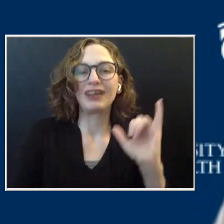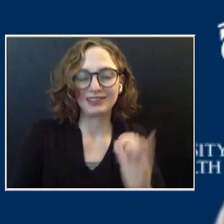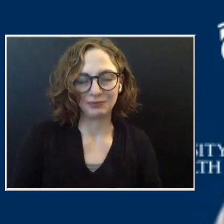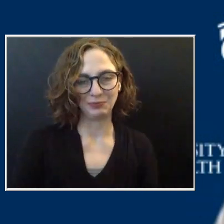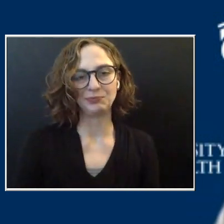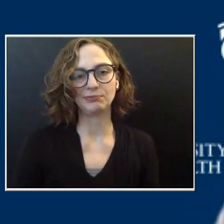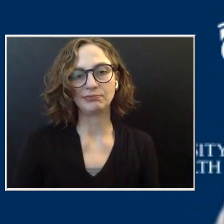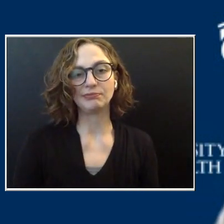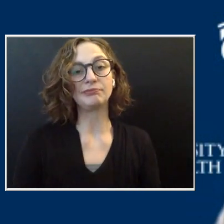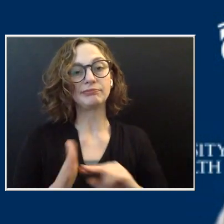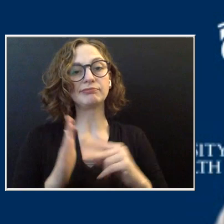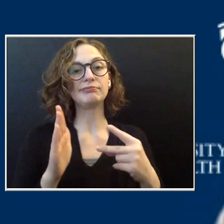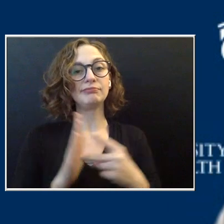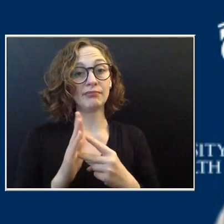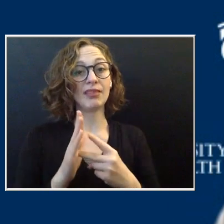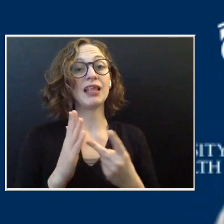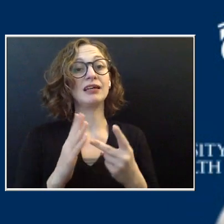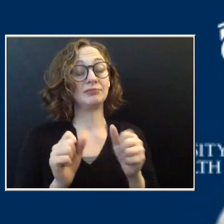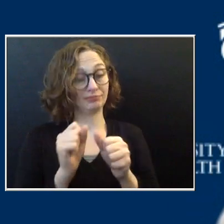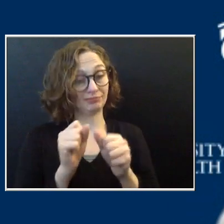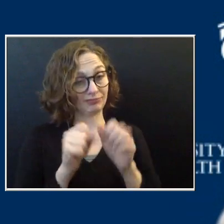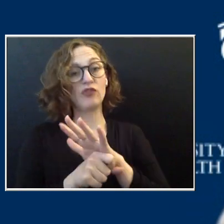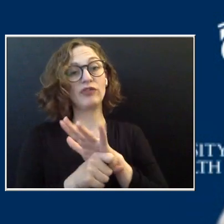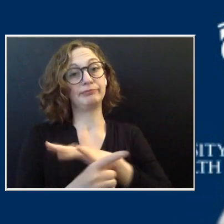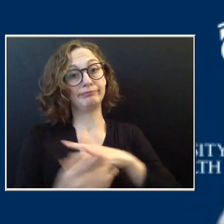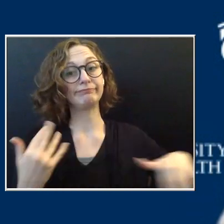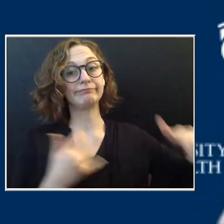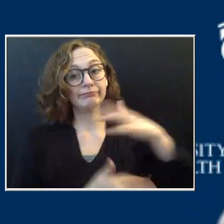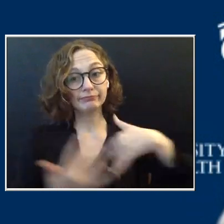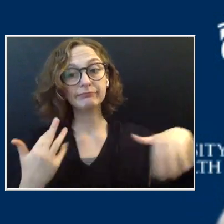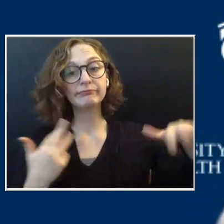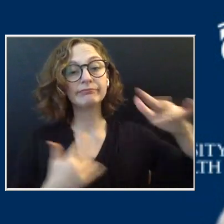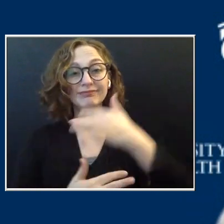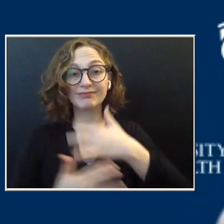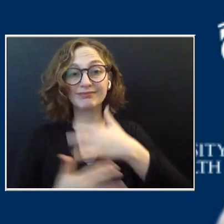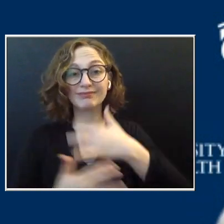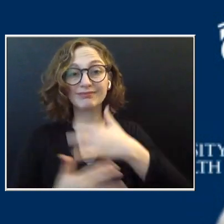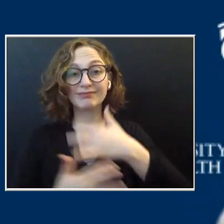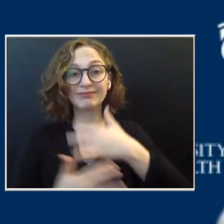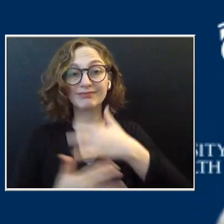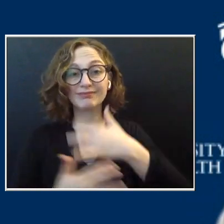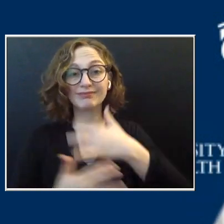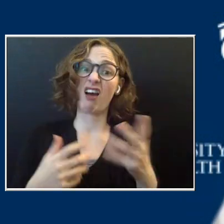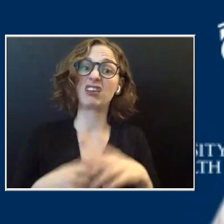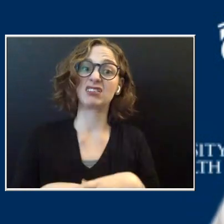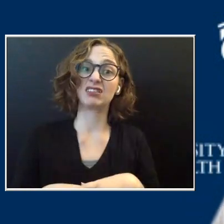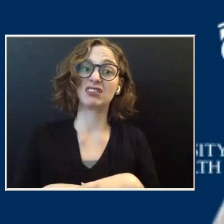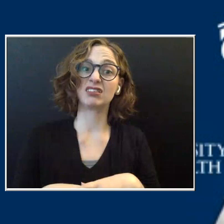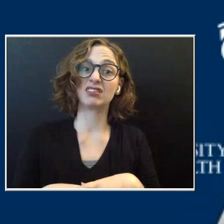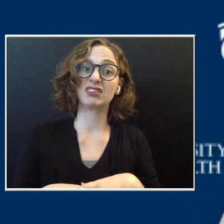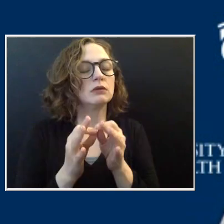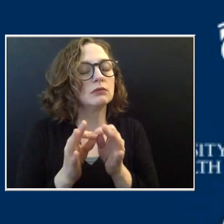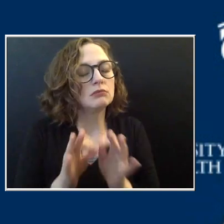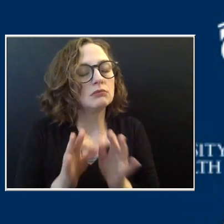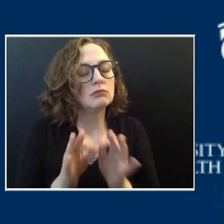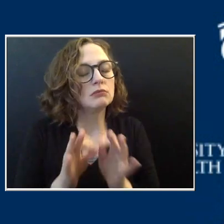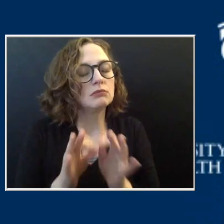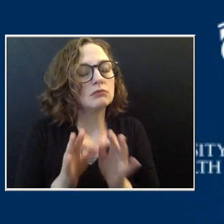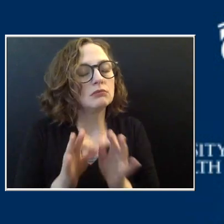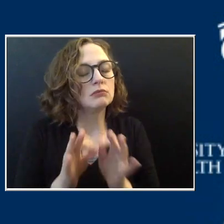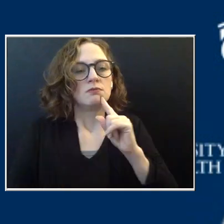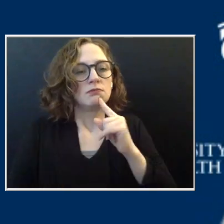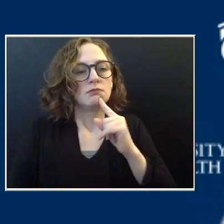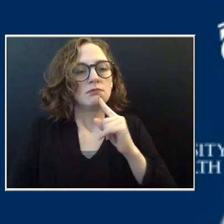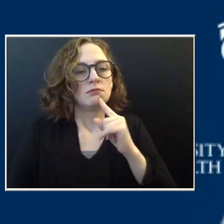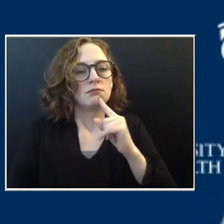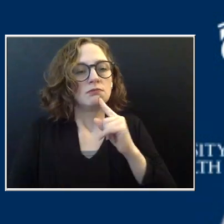the viruses circulating in the community at a pretty high extent. And so it is vitally important you still have time to get